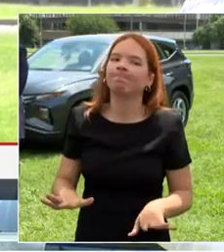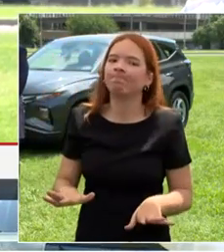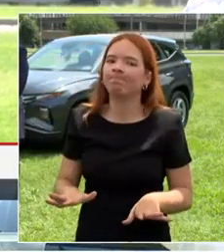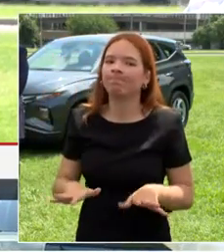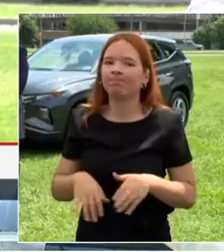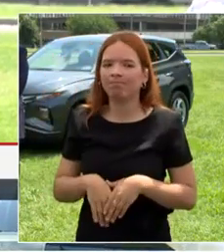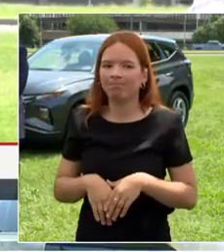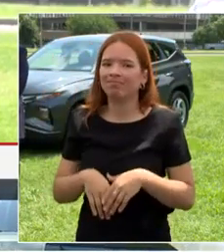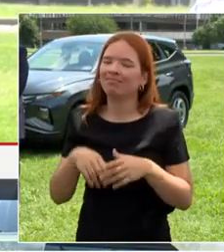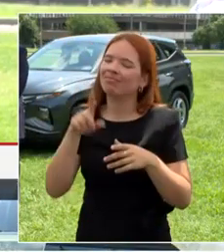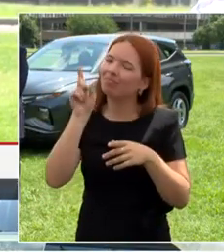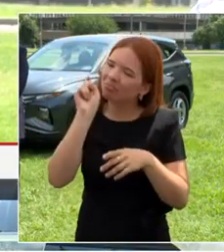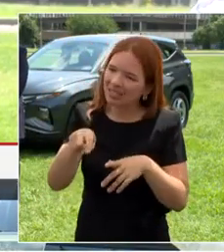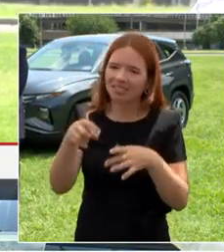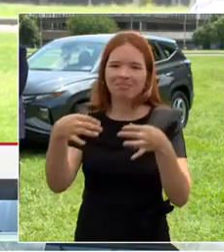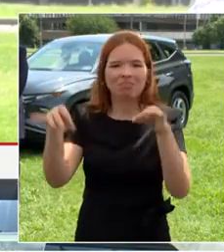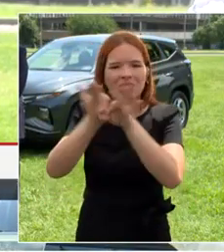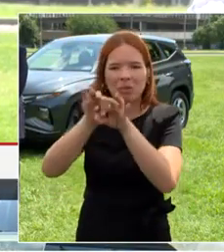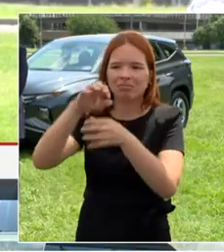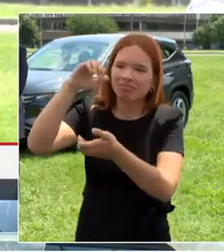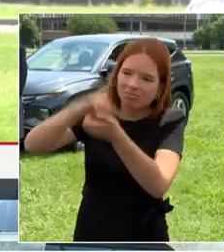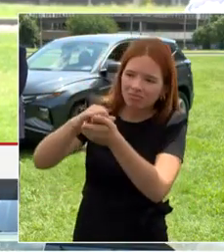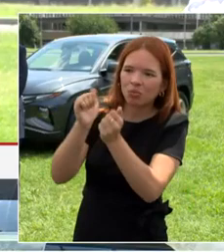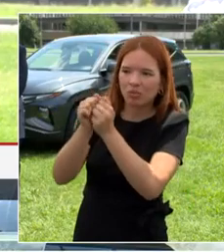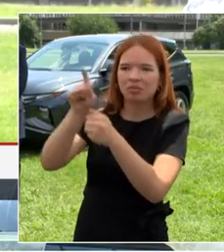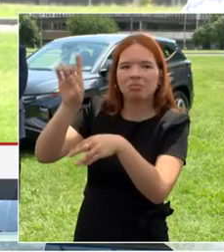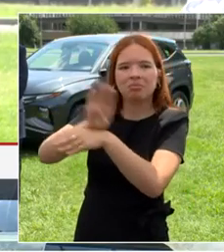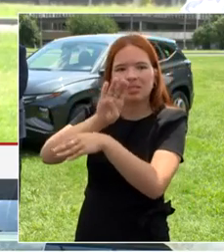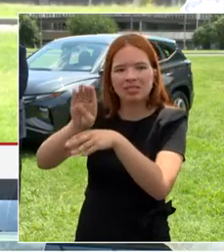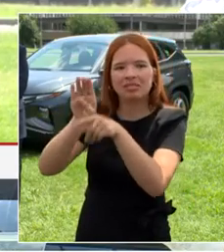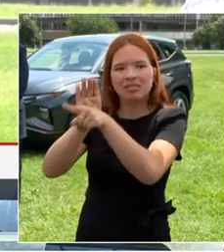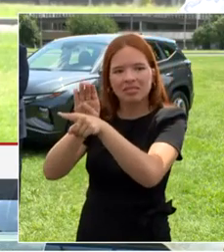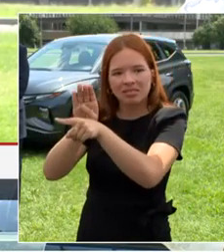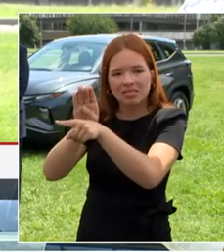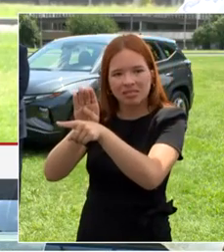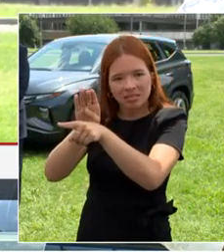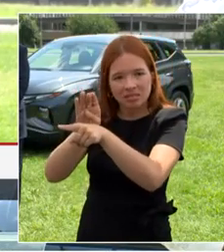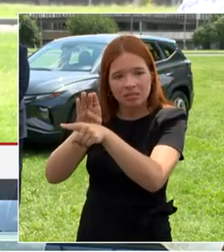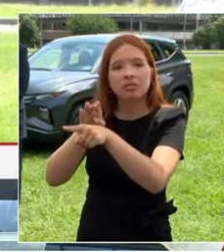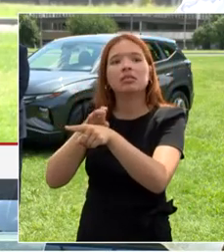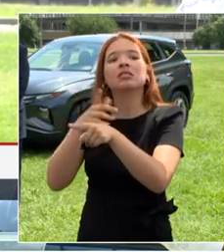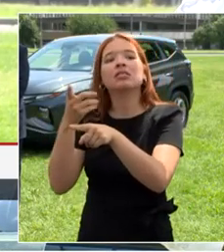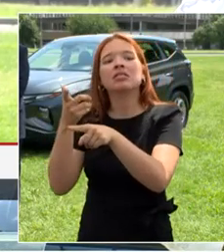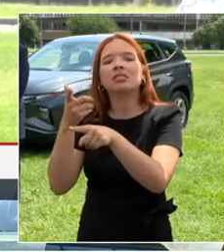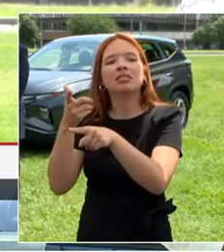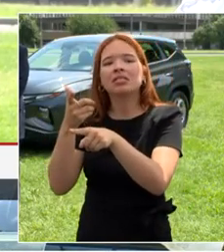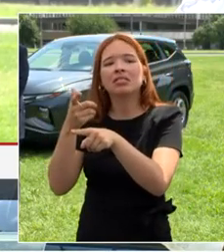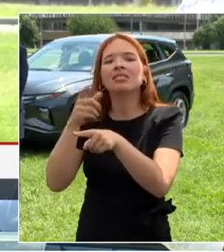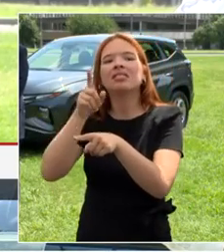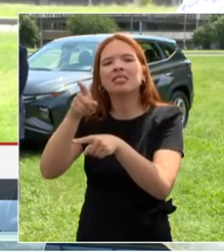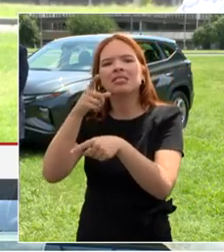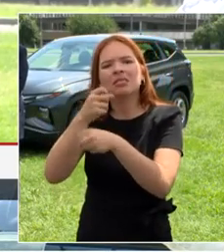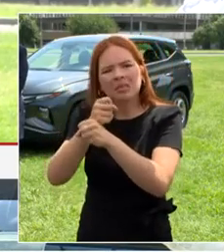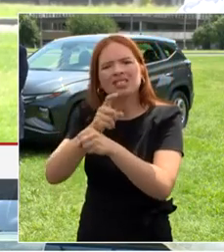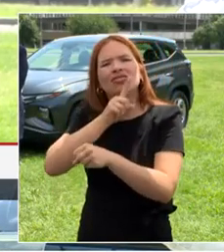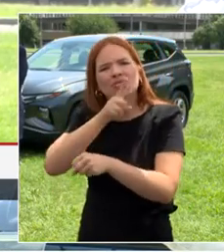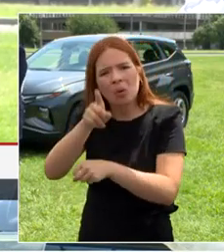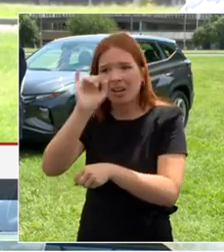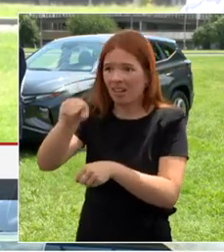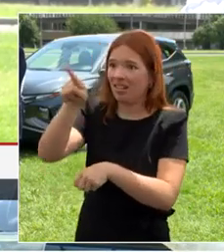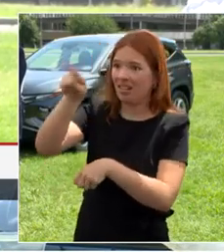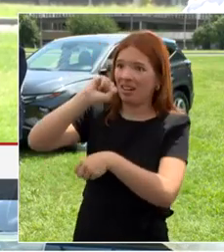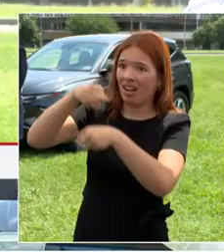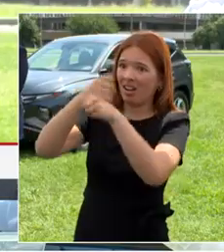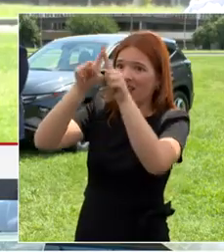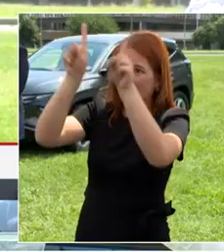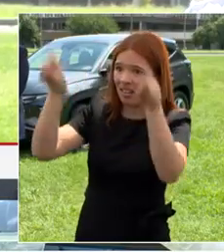not left in places that are accessible for the thieves to take them. And we will continue to do that and enhance our presence in that